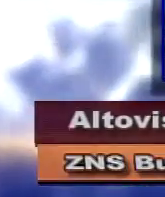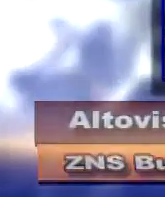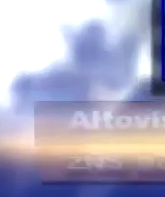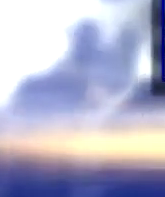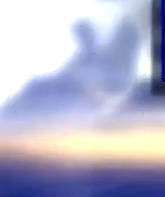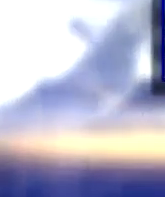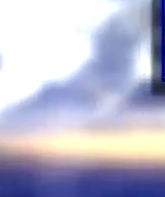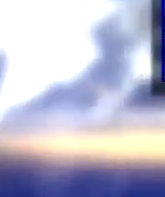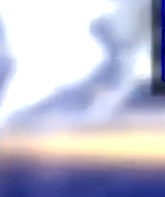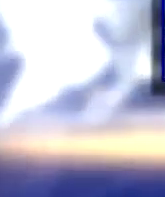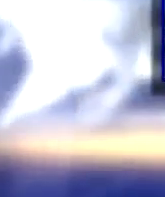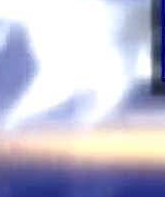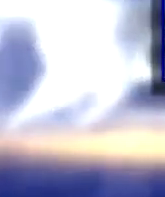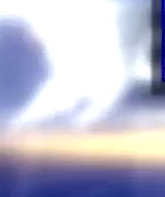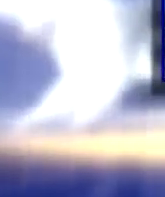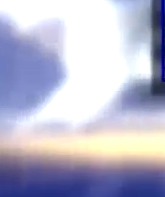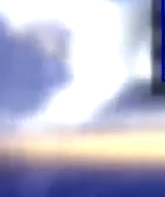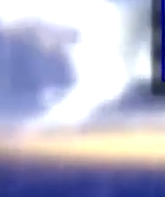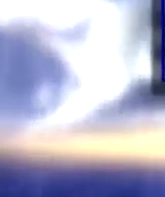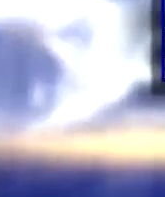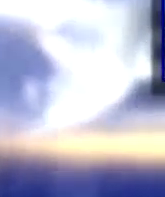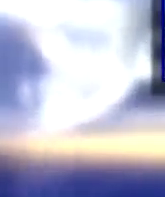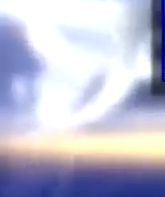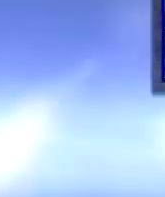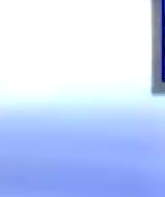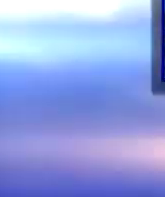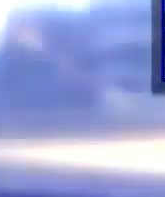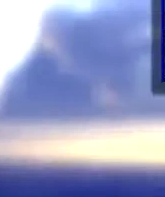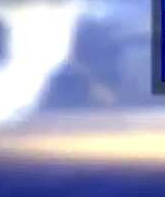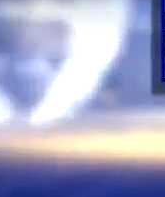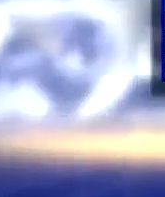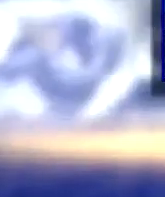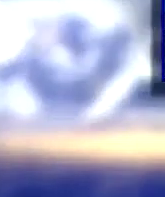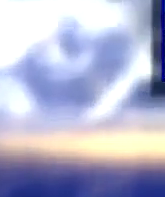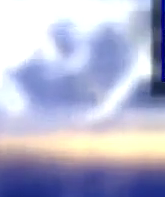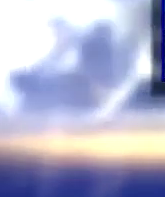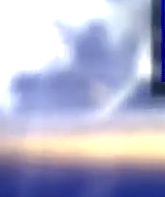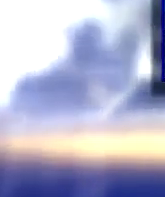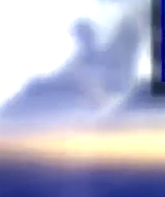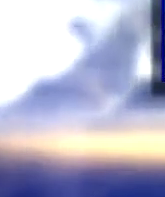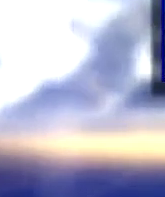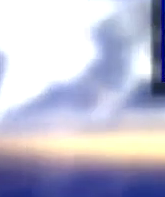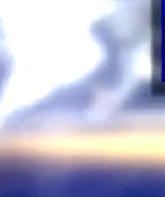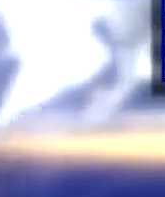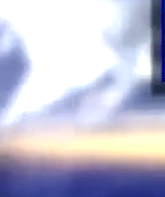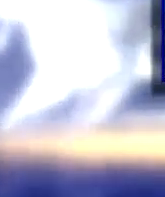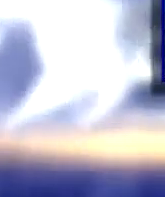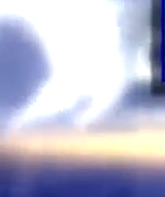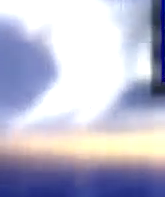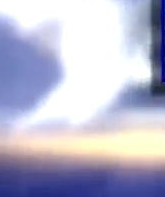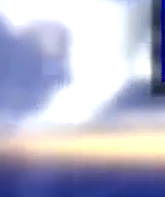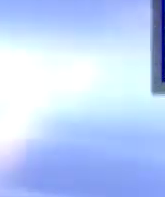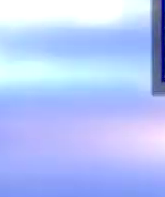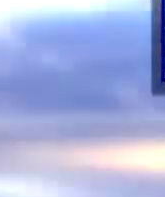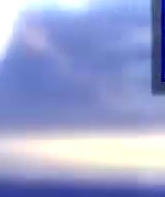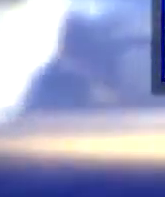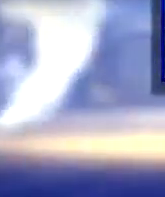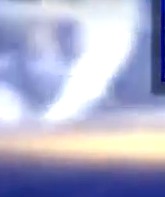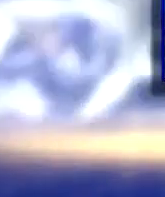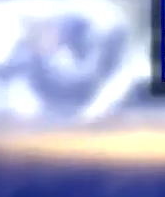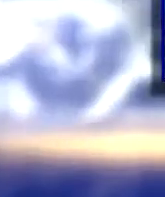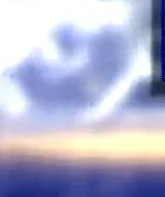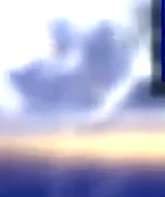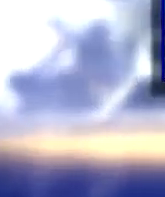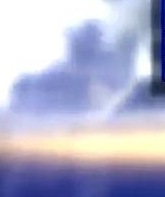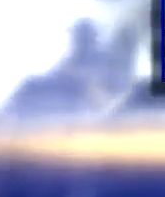Trans-Island Traders executive Mark Finlayson telling the local daily that the company is negotiating with 2 separate international groups over the purchase of a majority stake